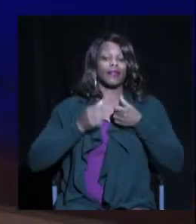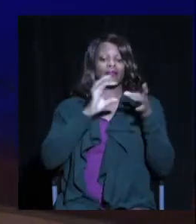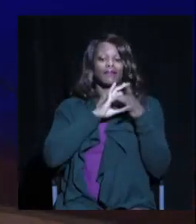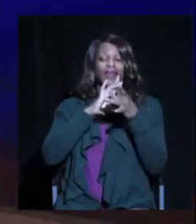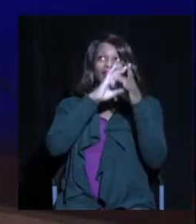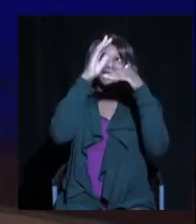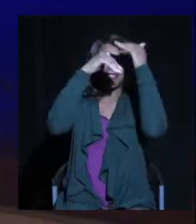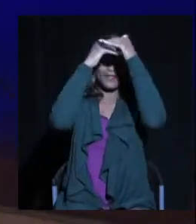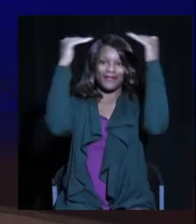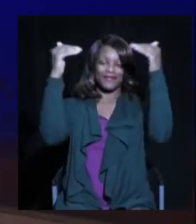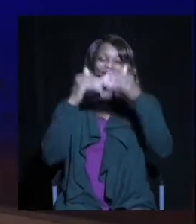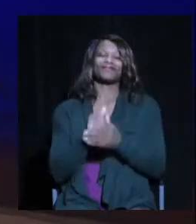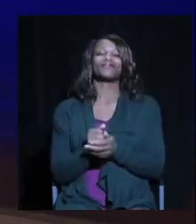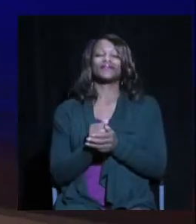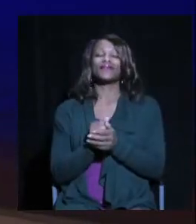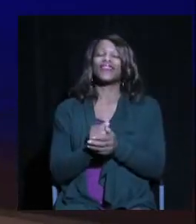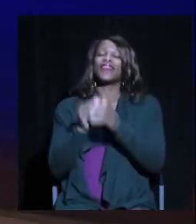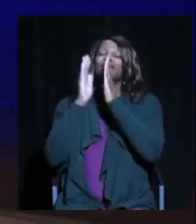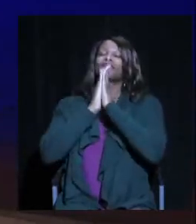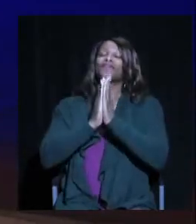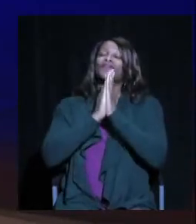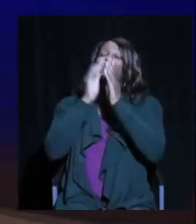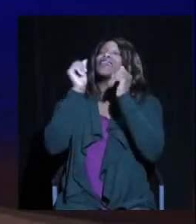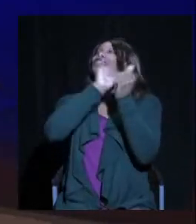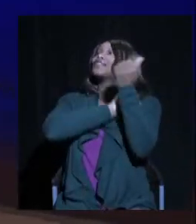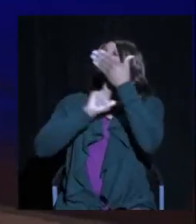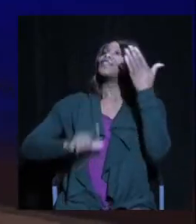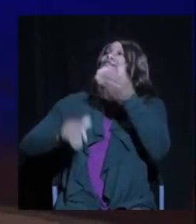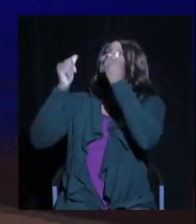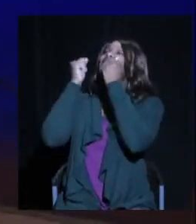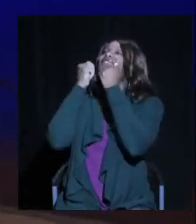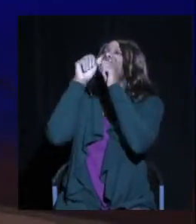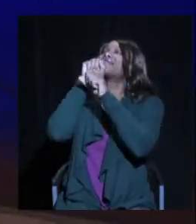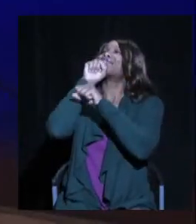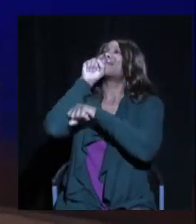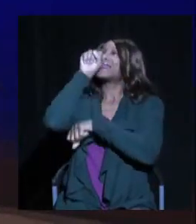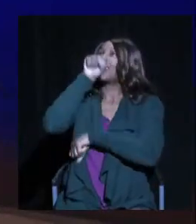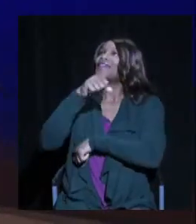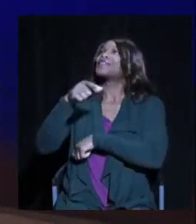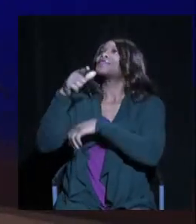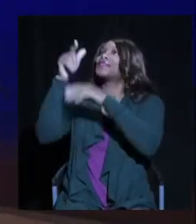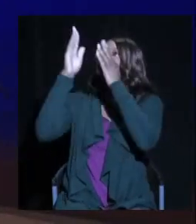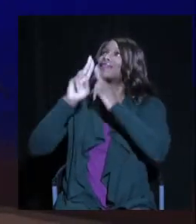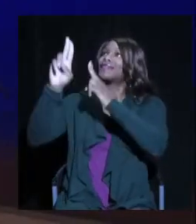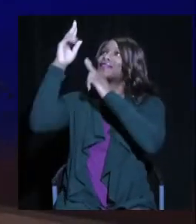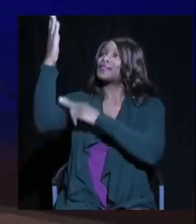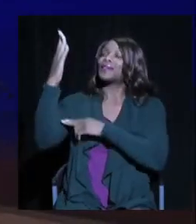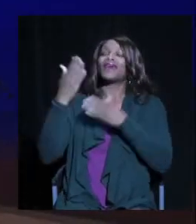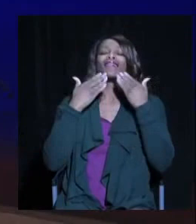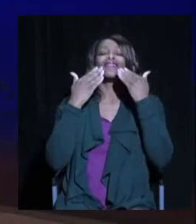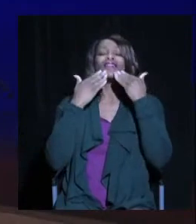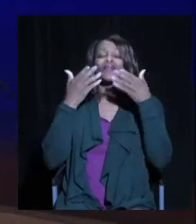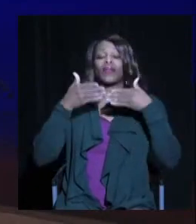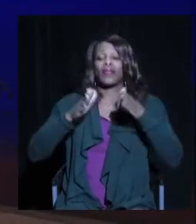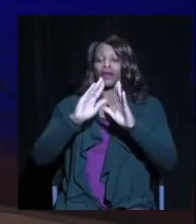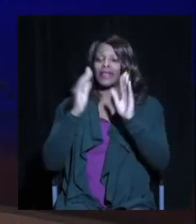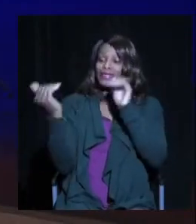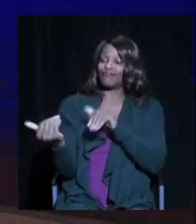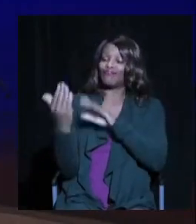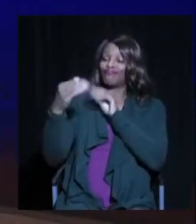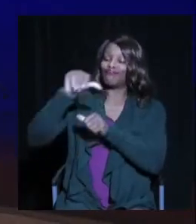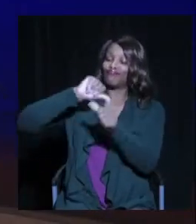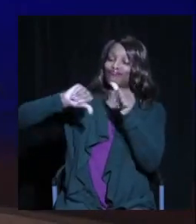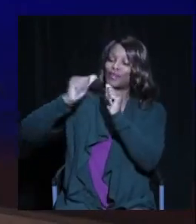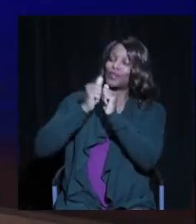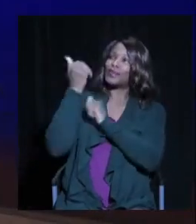us? Father, how we love you and how we honor you. Thank you for allowing us to commune with you, to